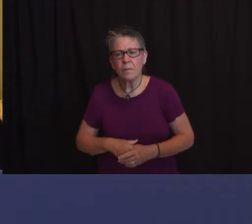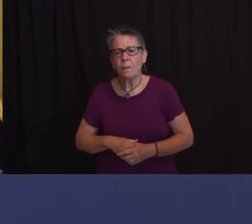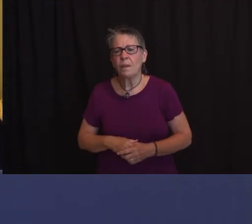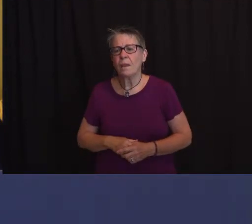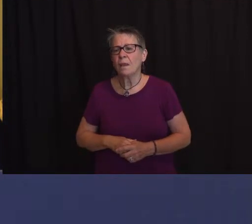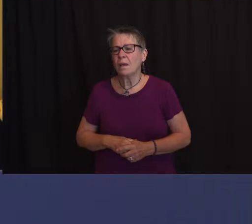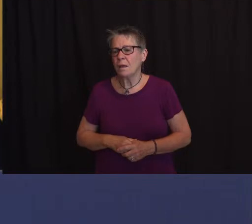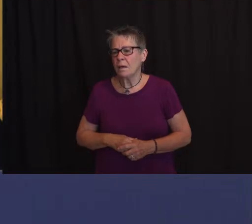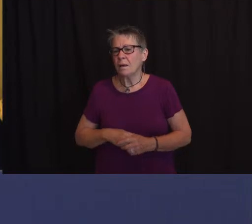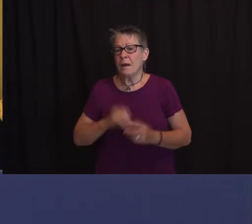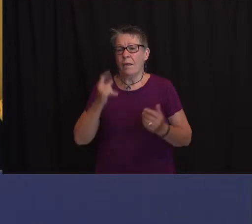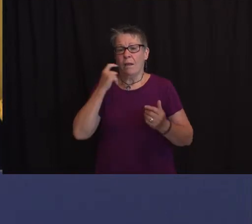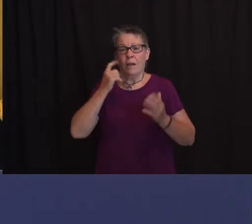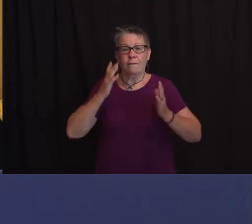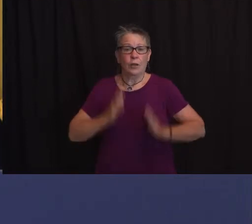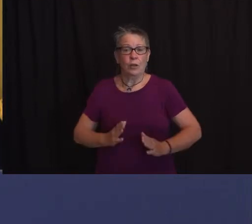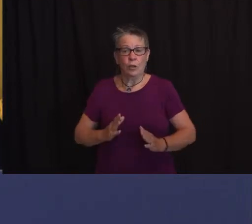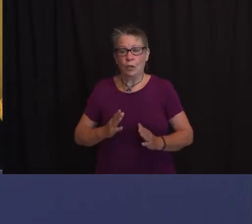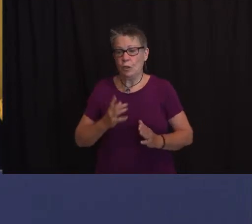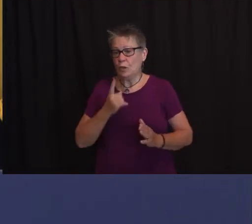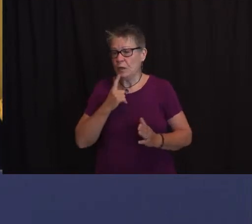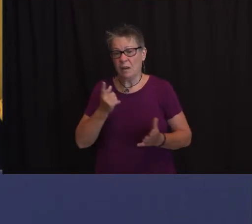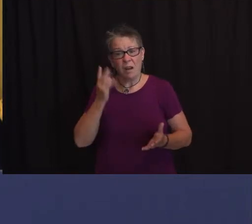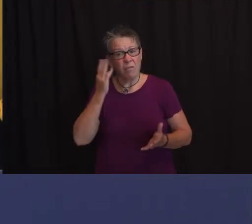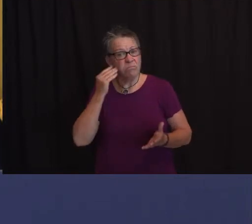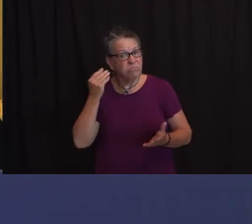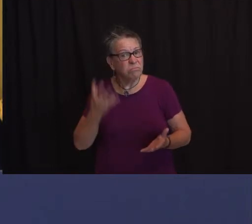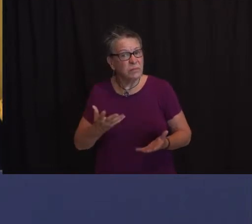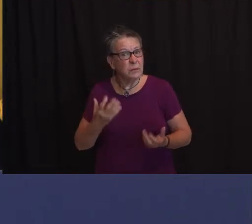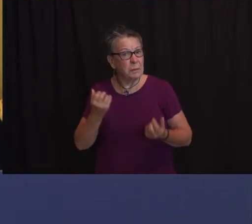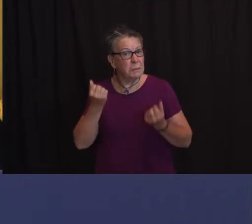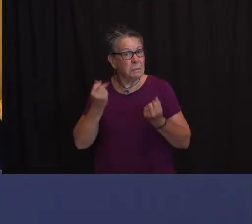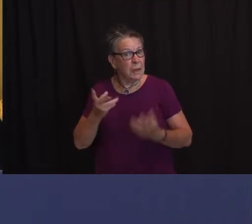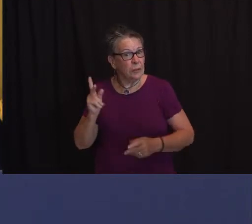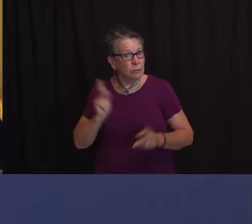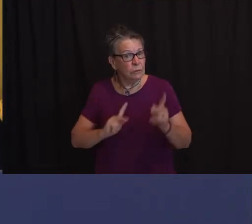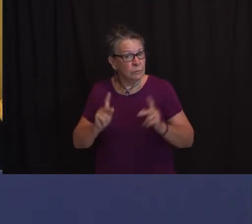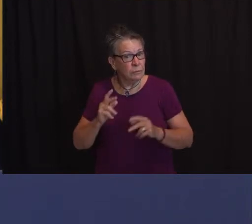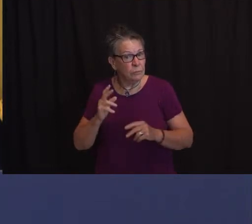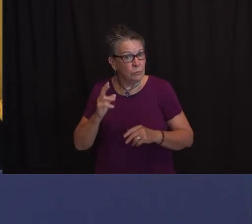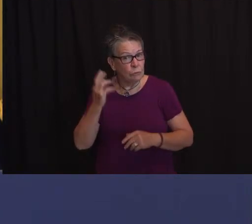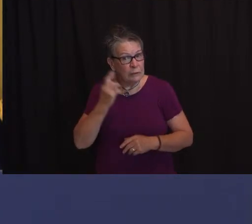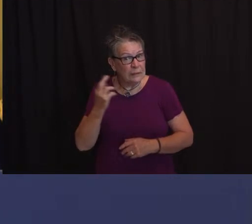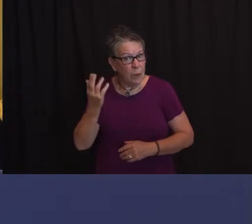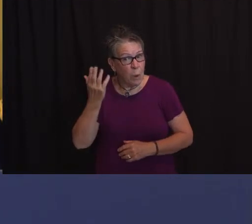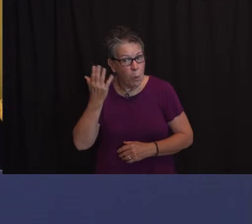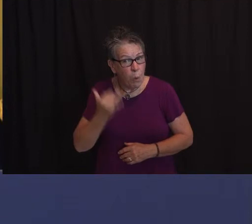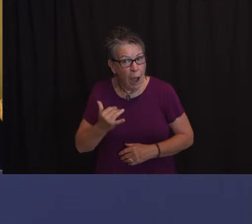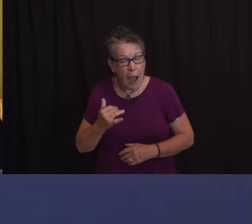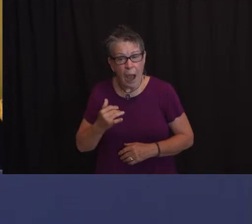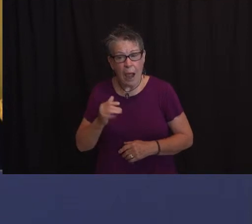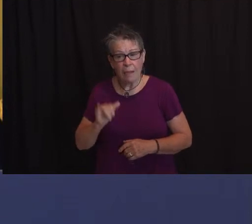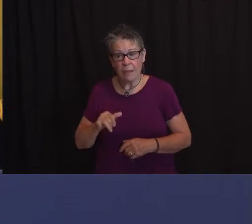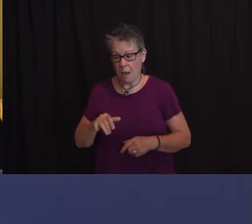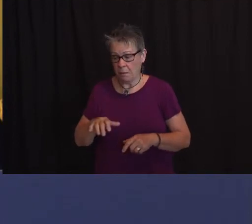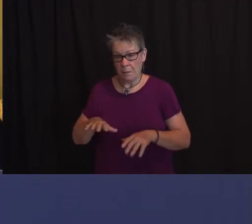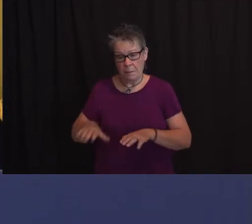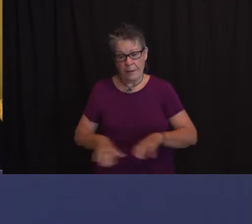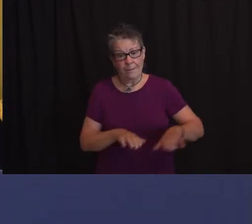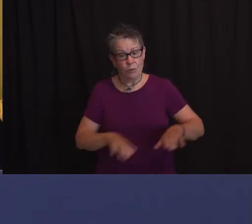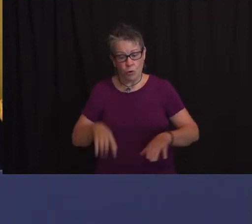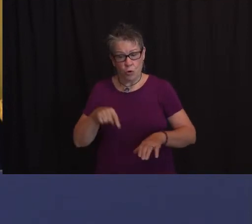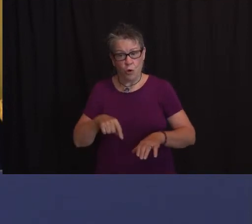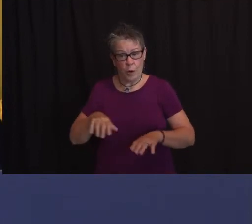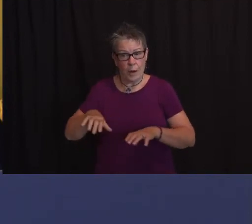reiterate, I think there are a lot of reasons why folks are behaving the way they are, coming out of a pandemic, when you've been locked down, when you've been going